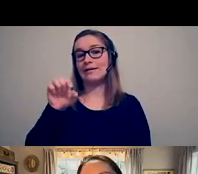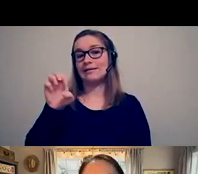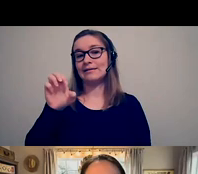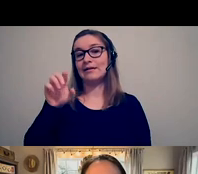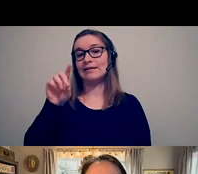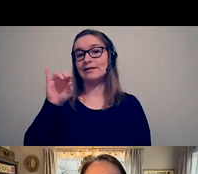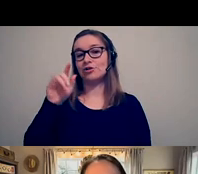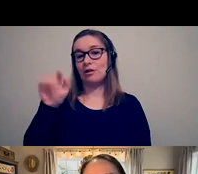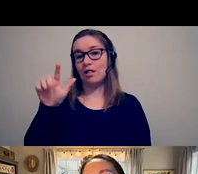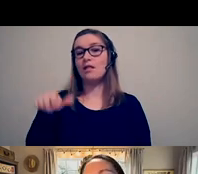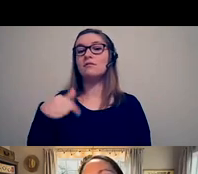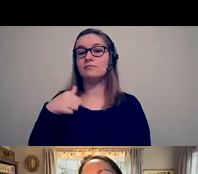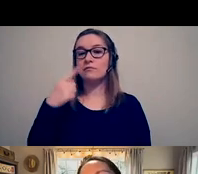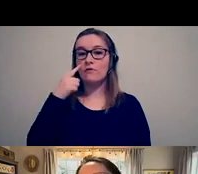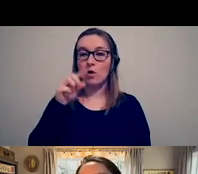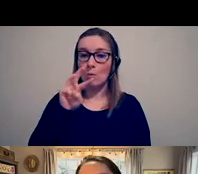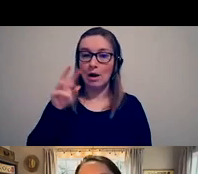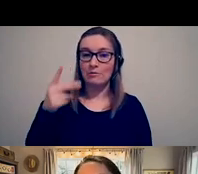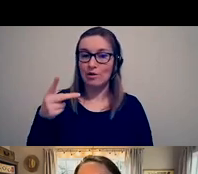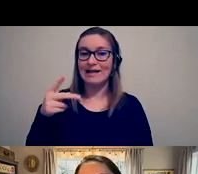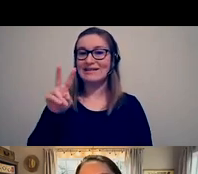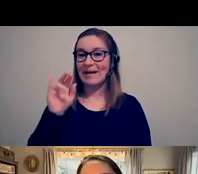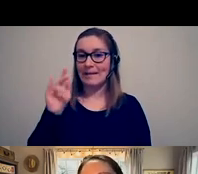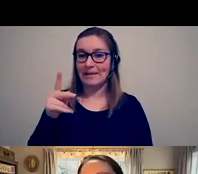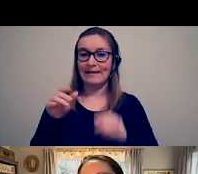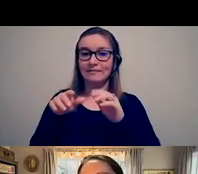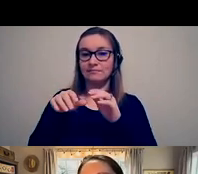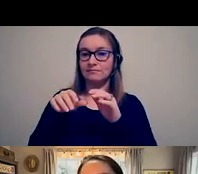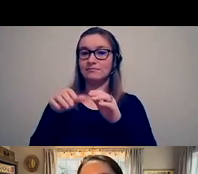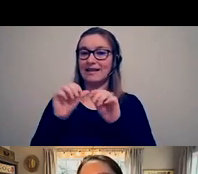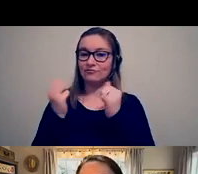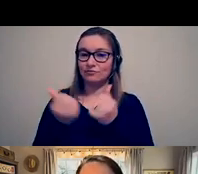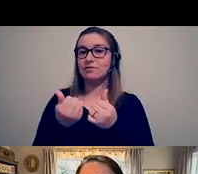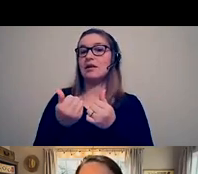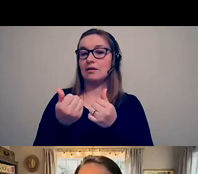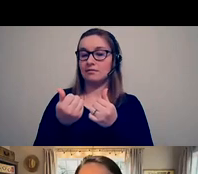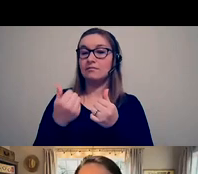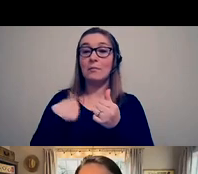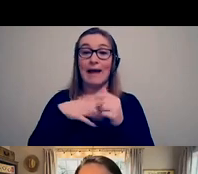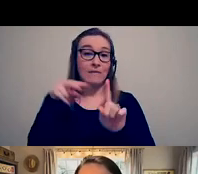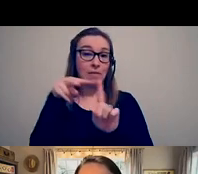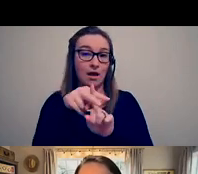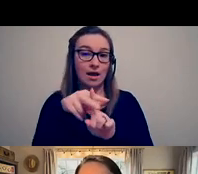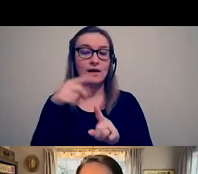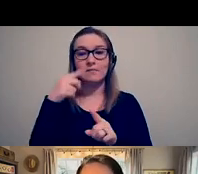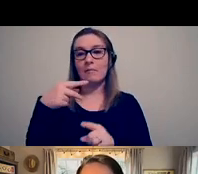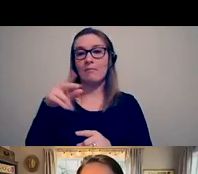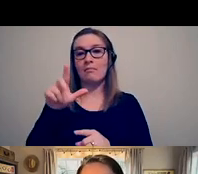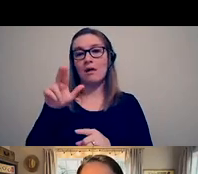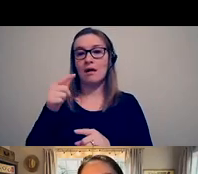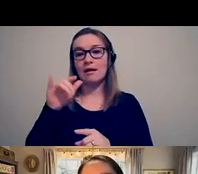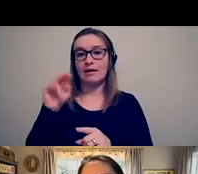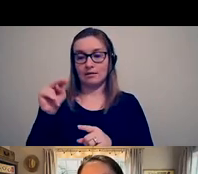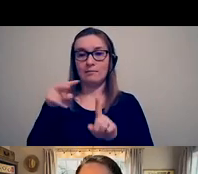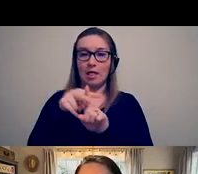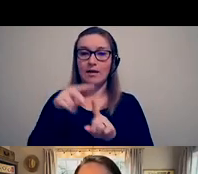custom website builds and does accessibility consulting. And we have a plugin for WordPress websites called Accessibility Checker